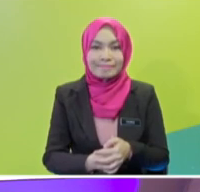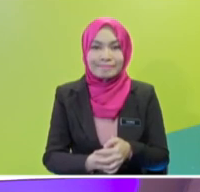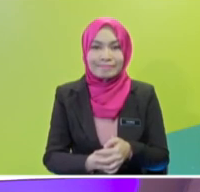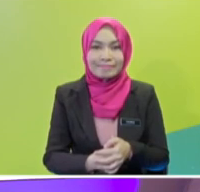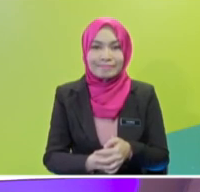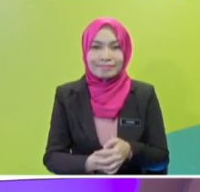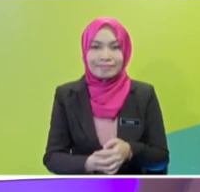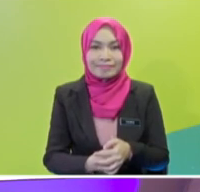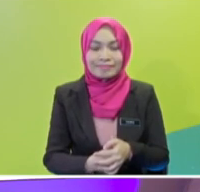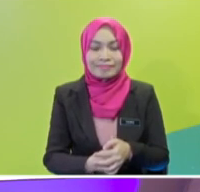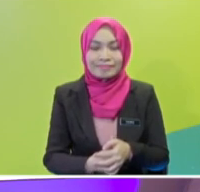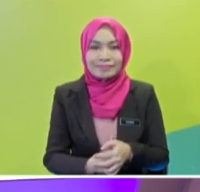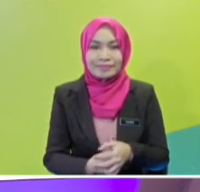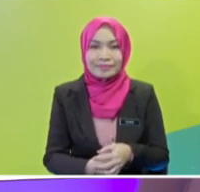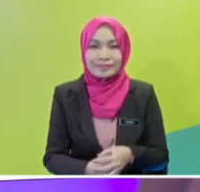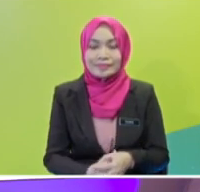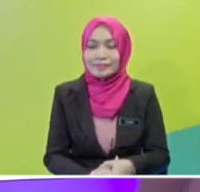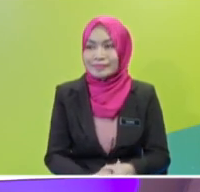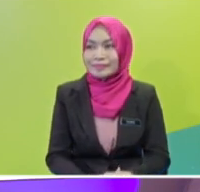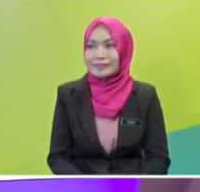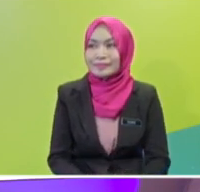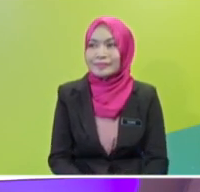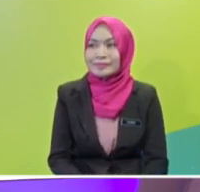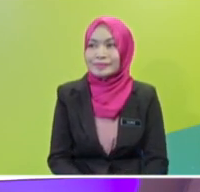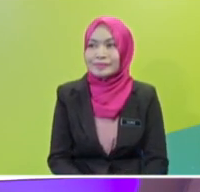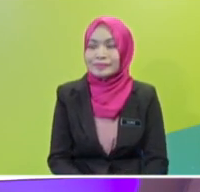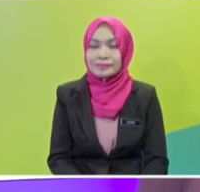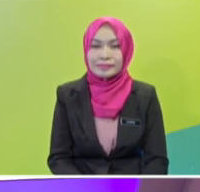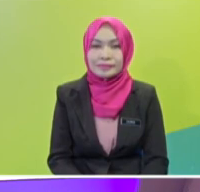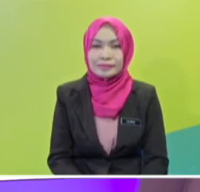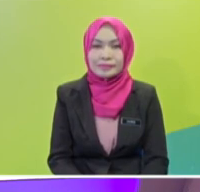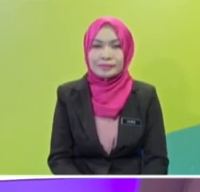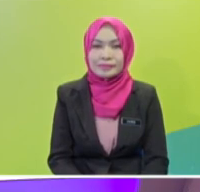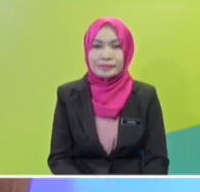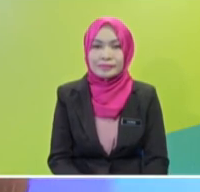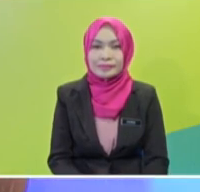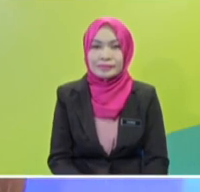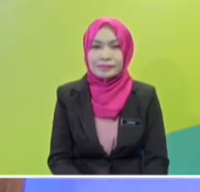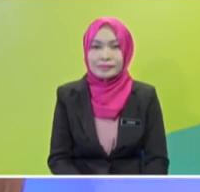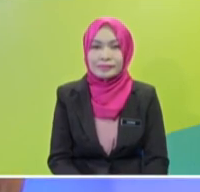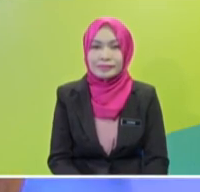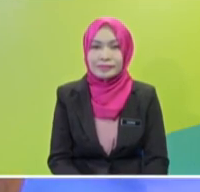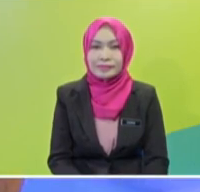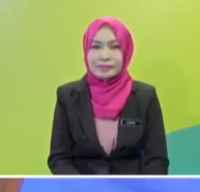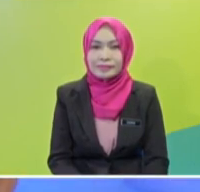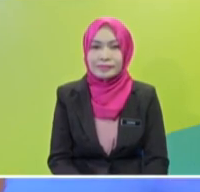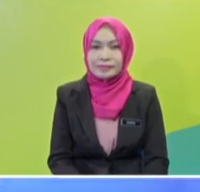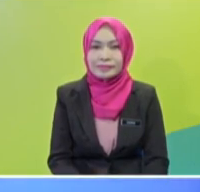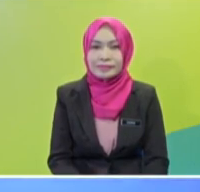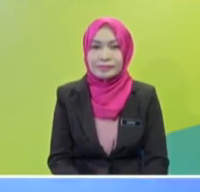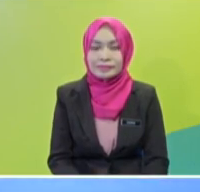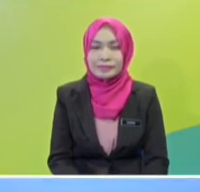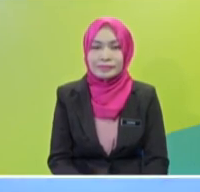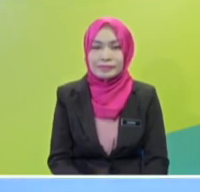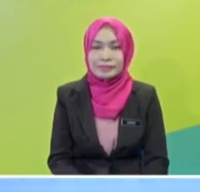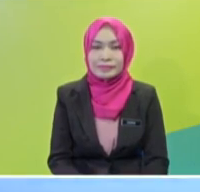fold. So it'll be a mini fold there. Okay. Okay. Okay. How much? Maybe about about one inch. Just a little